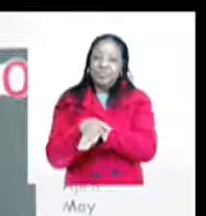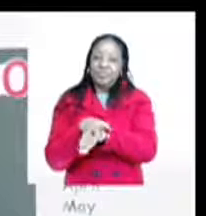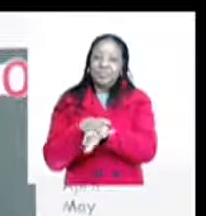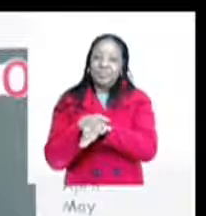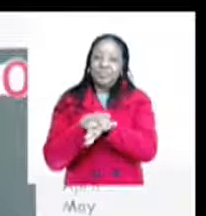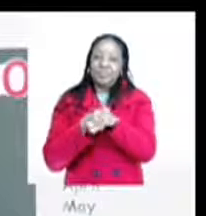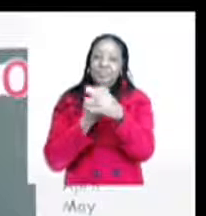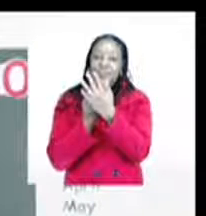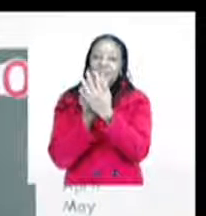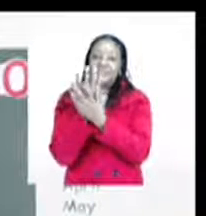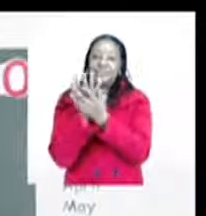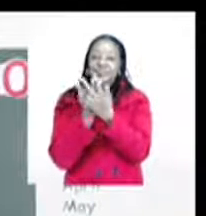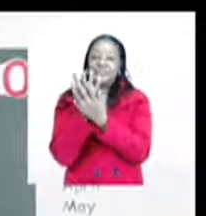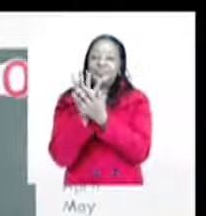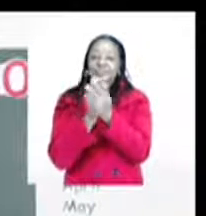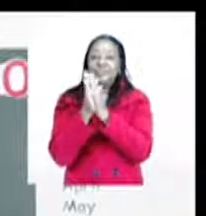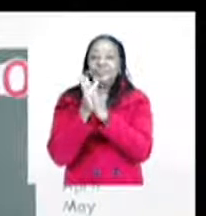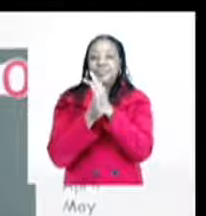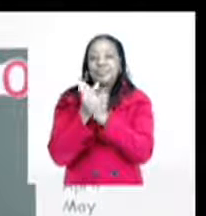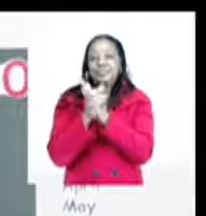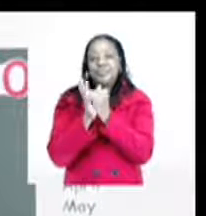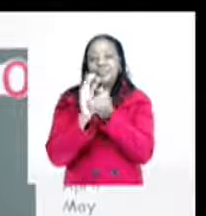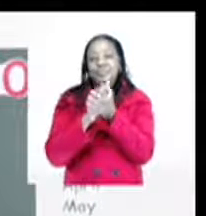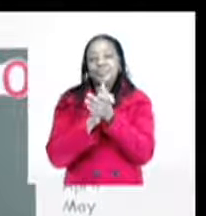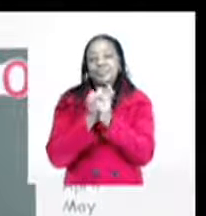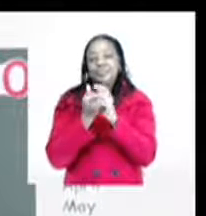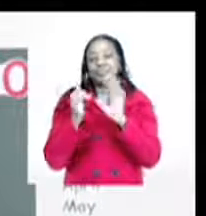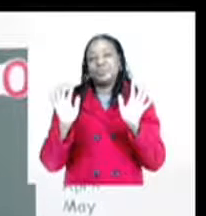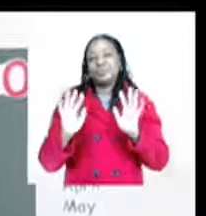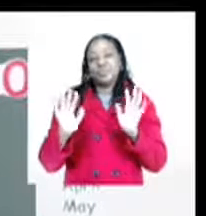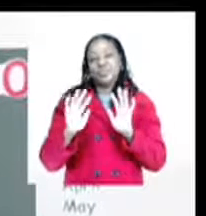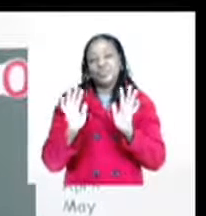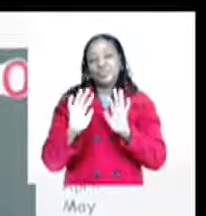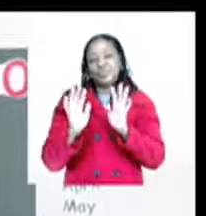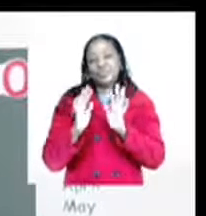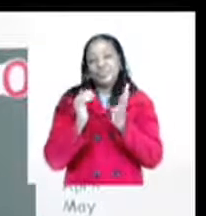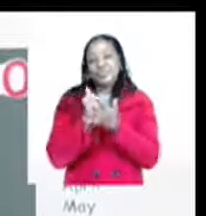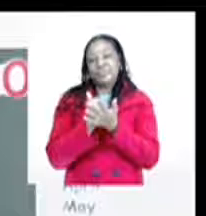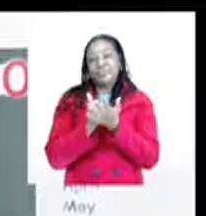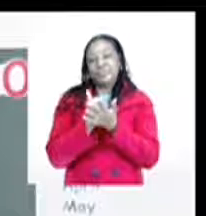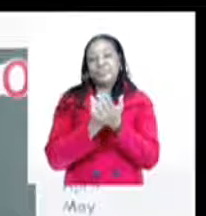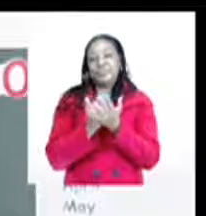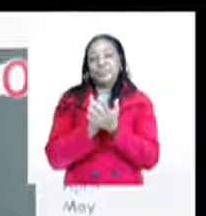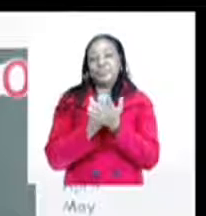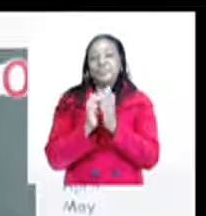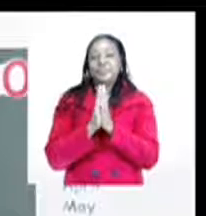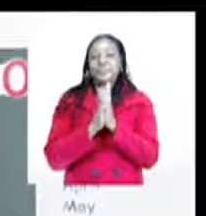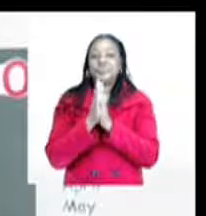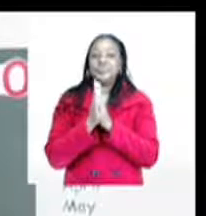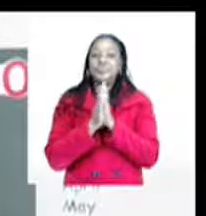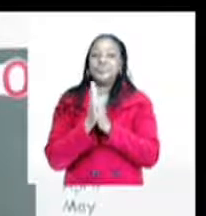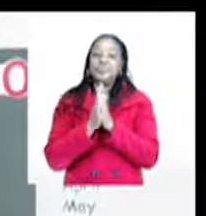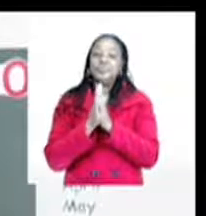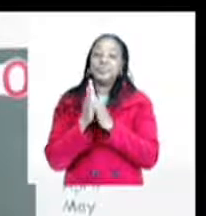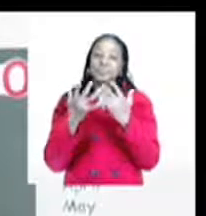back, inside and forth. Now your hands and mine are clean. We have